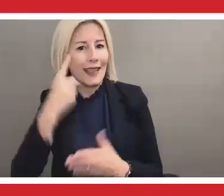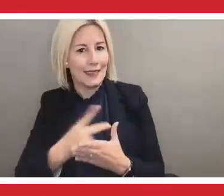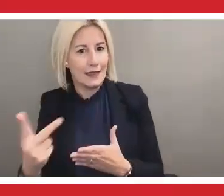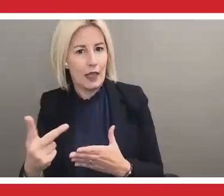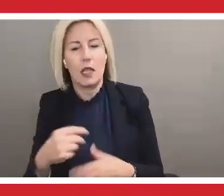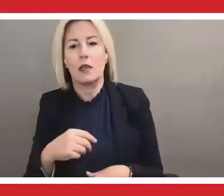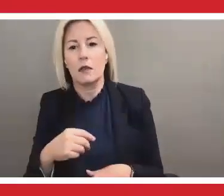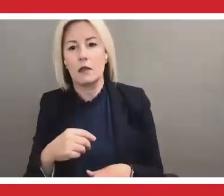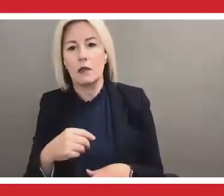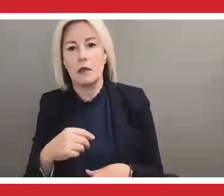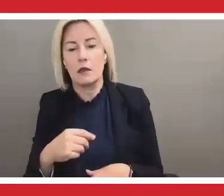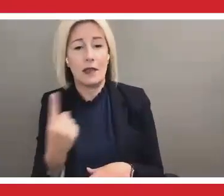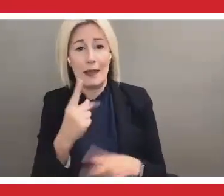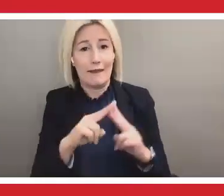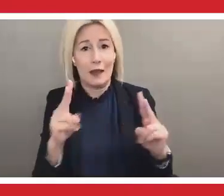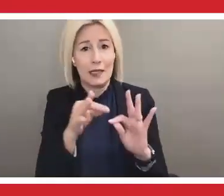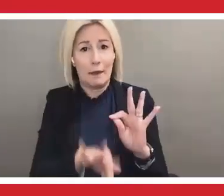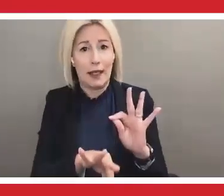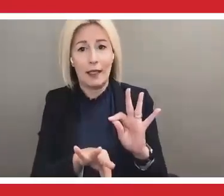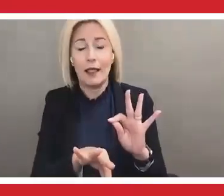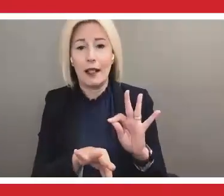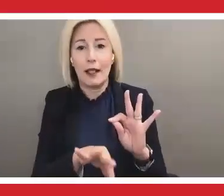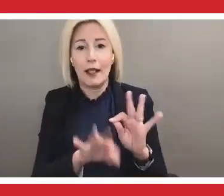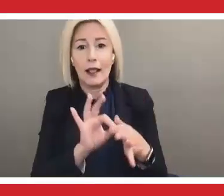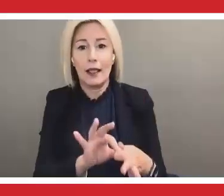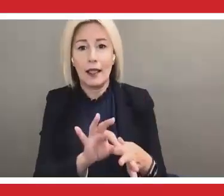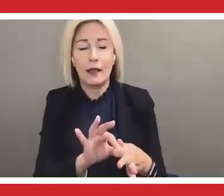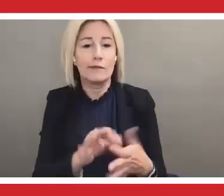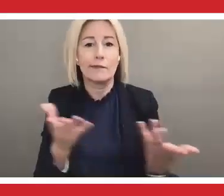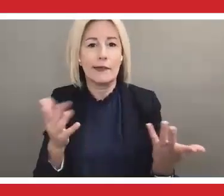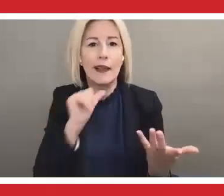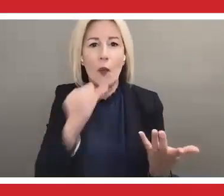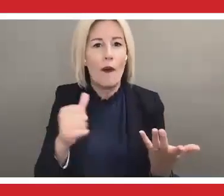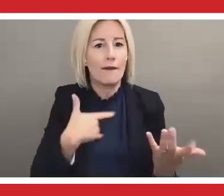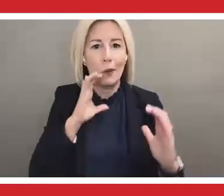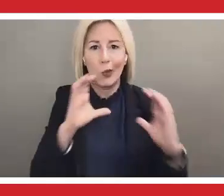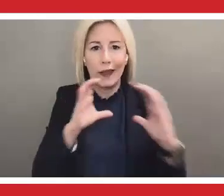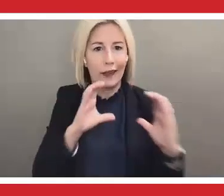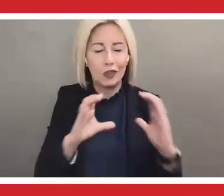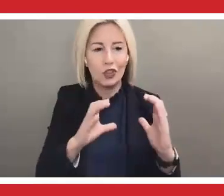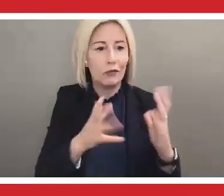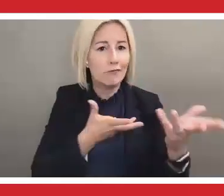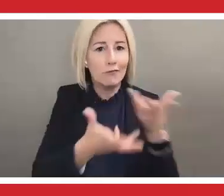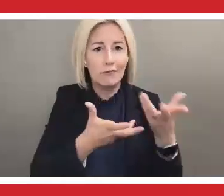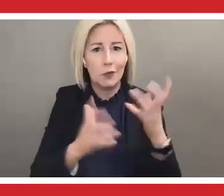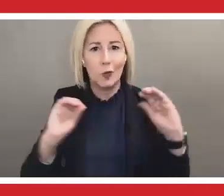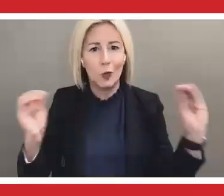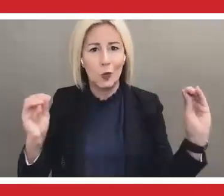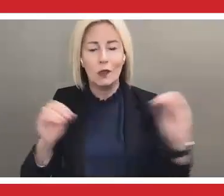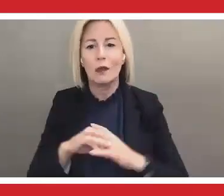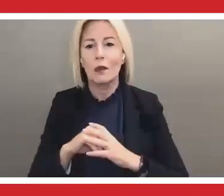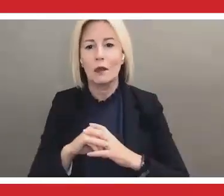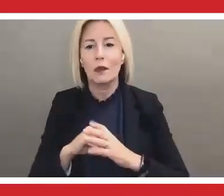something very simple, is an issue of lack of communication. I think that some of the